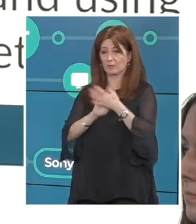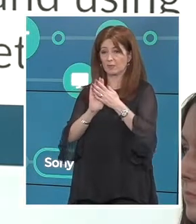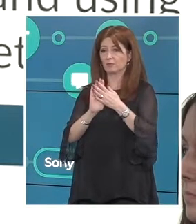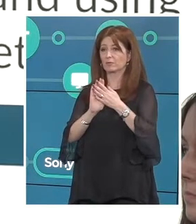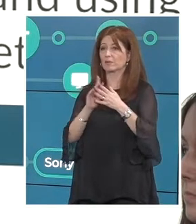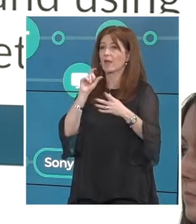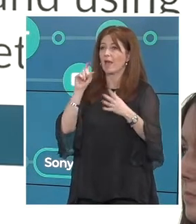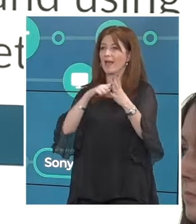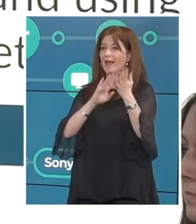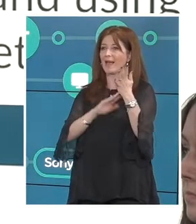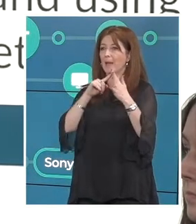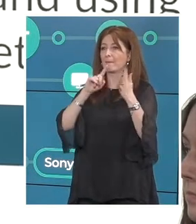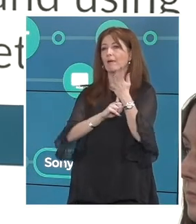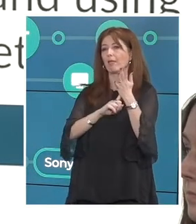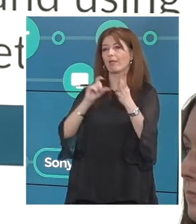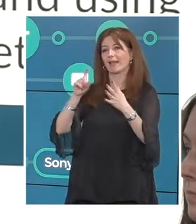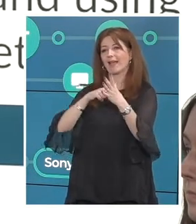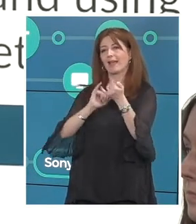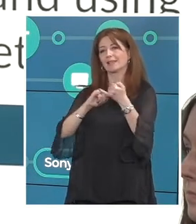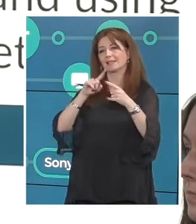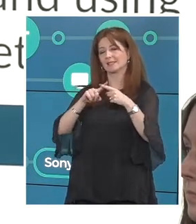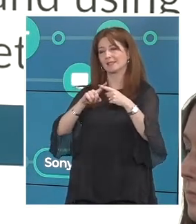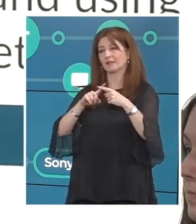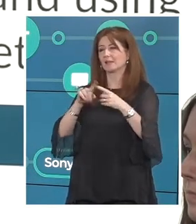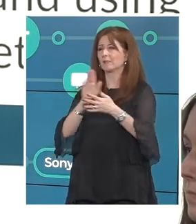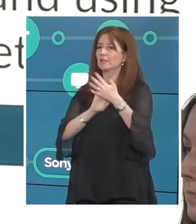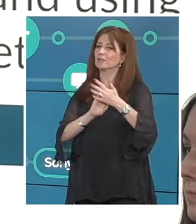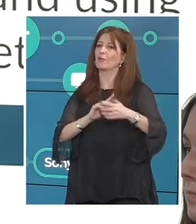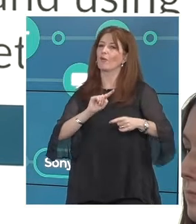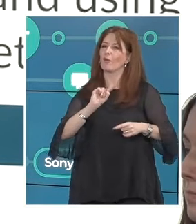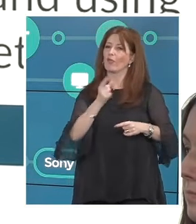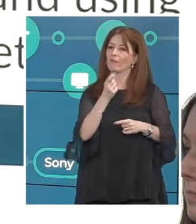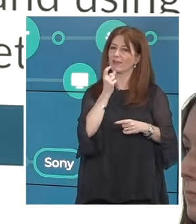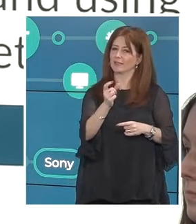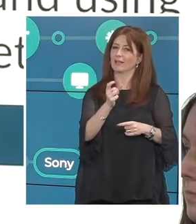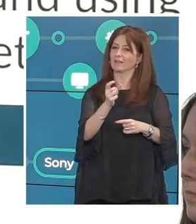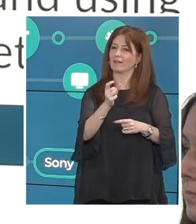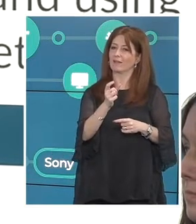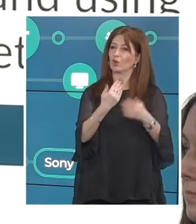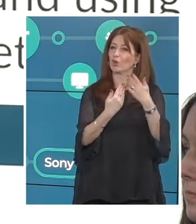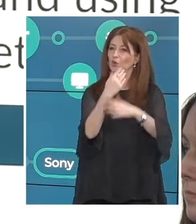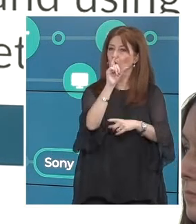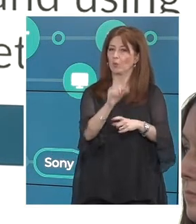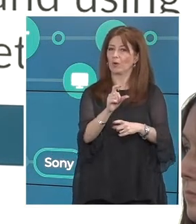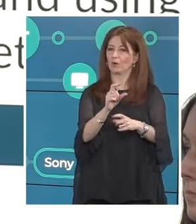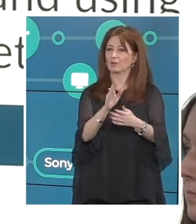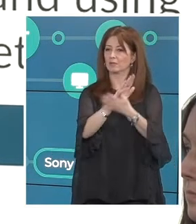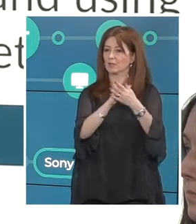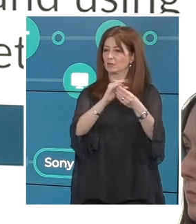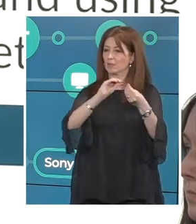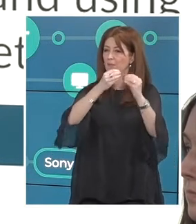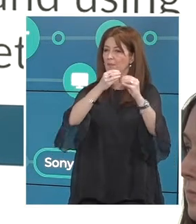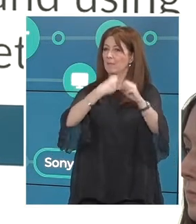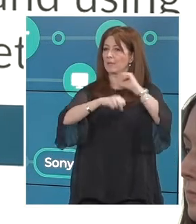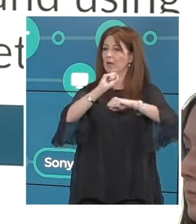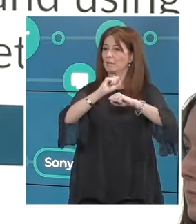case. So what that means is the first letter of each new word, you want to capitalize that. If you don't do that, then